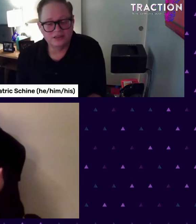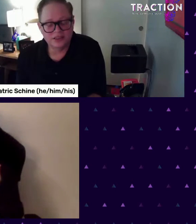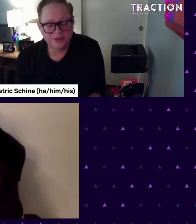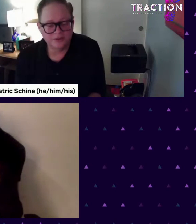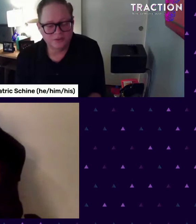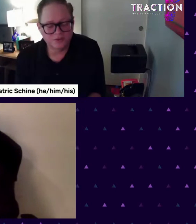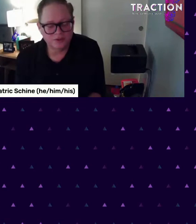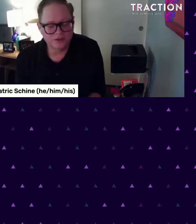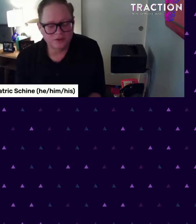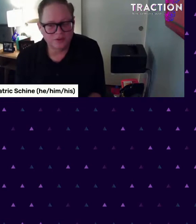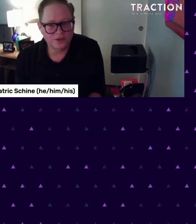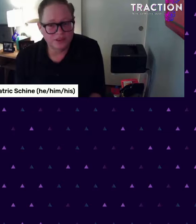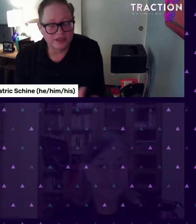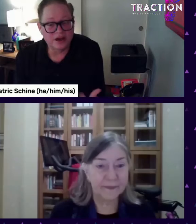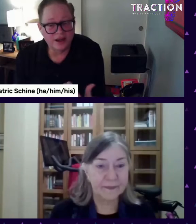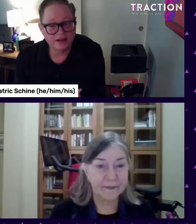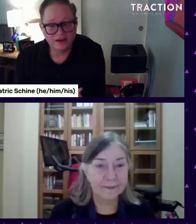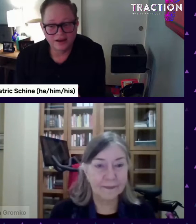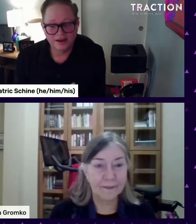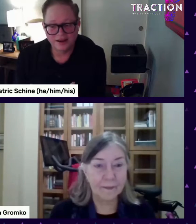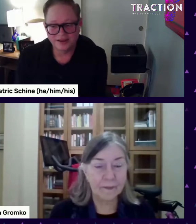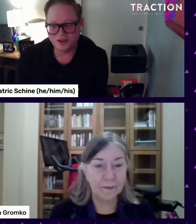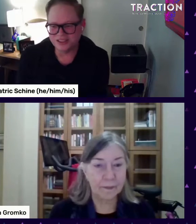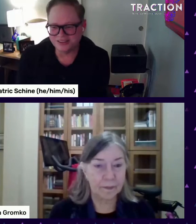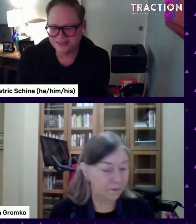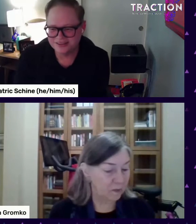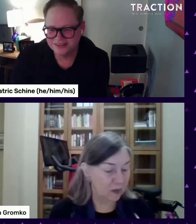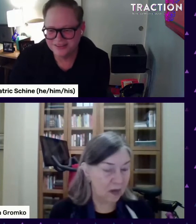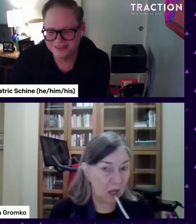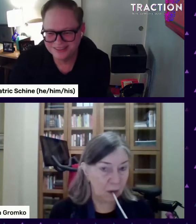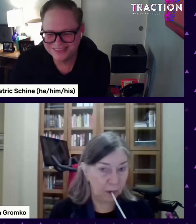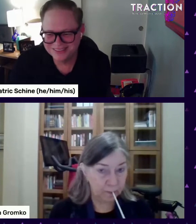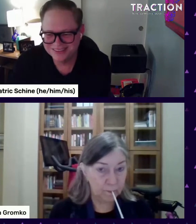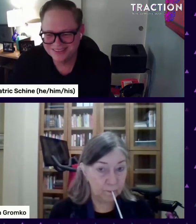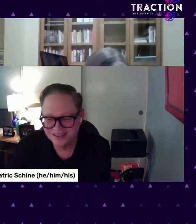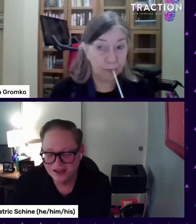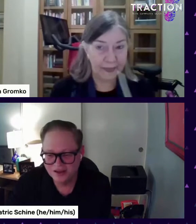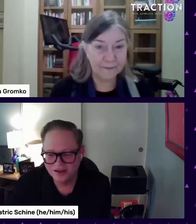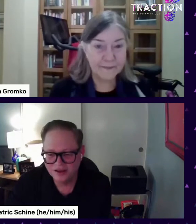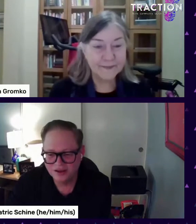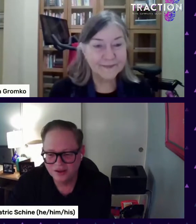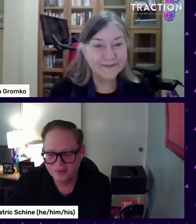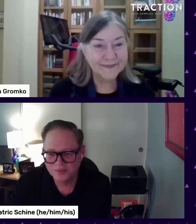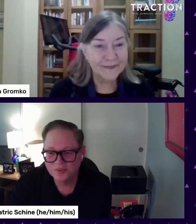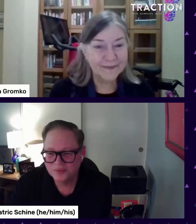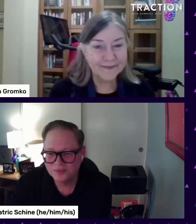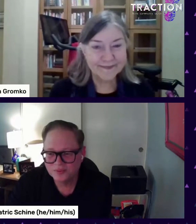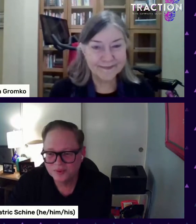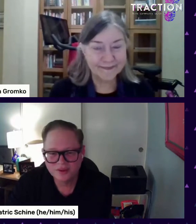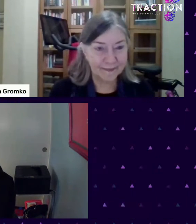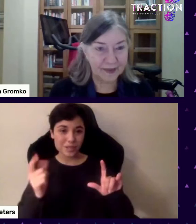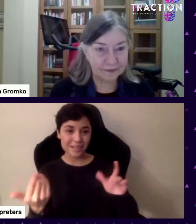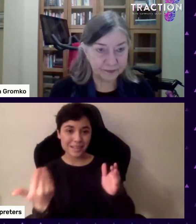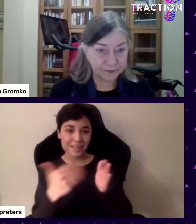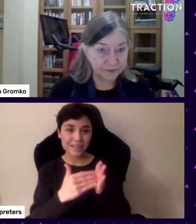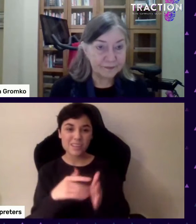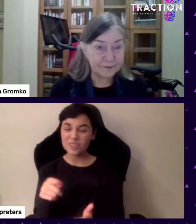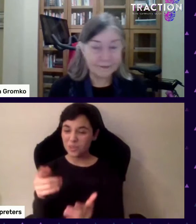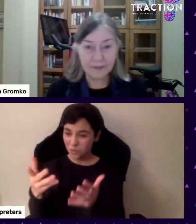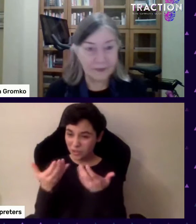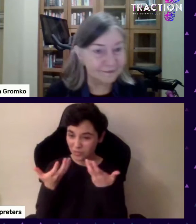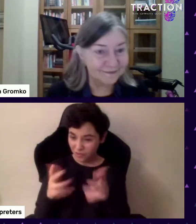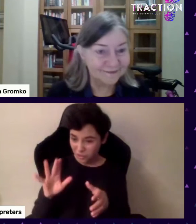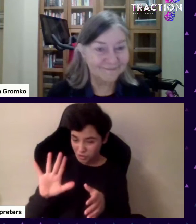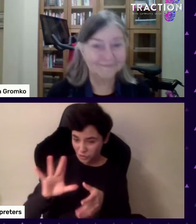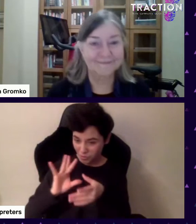continue to speak with what Dr. Gromko was saying, there she is. Do you want to finish your thought, Patrick? Then we can go back